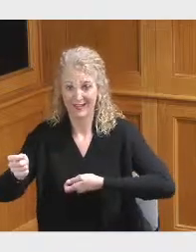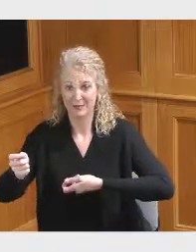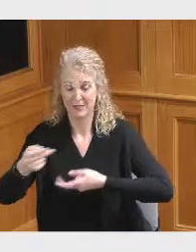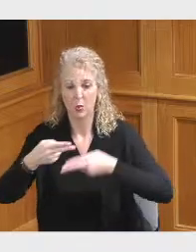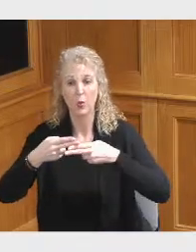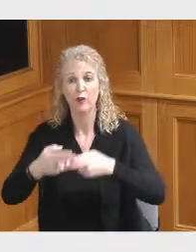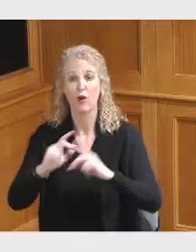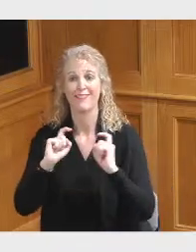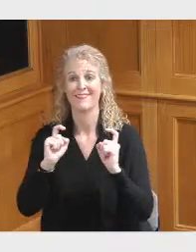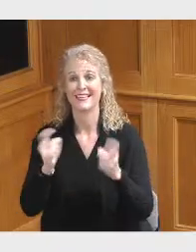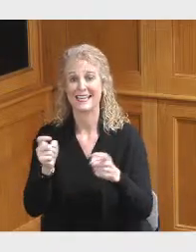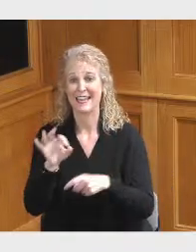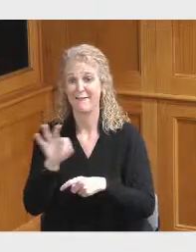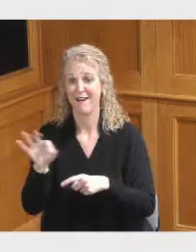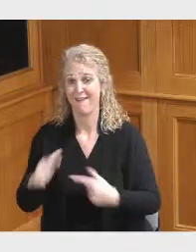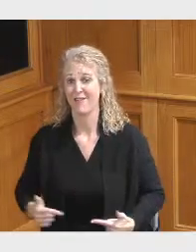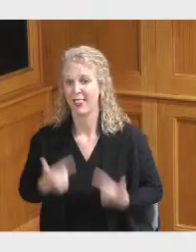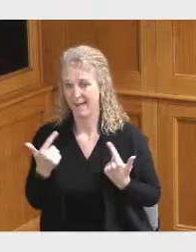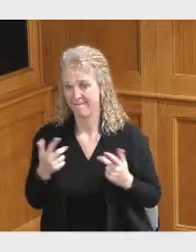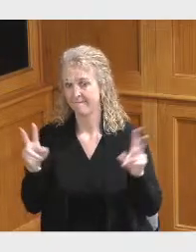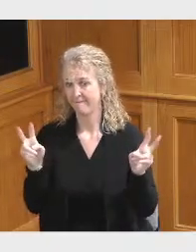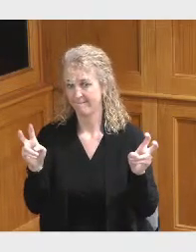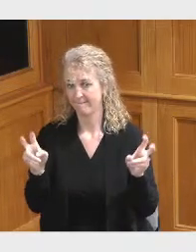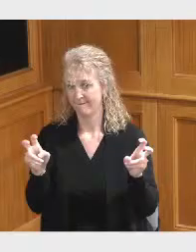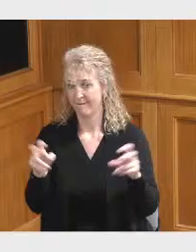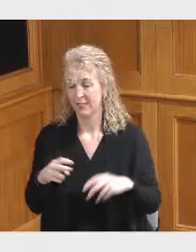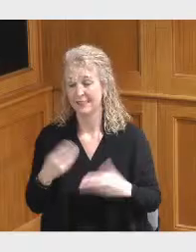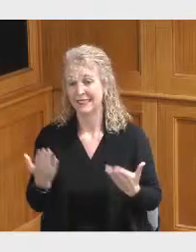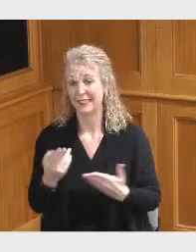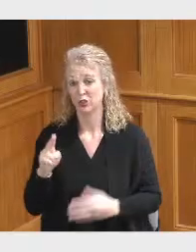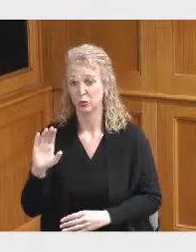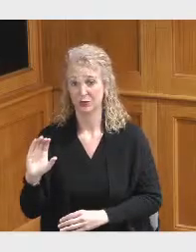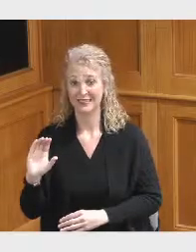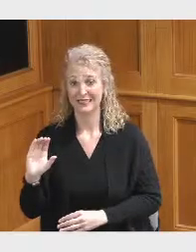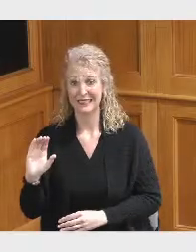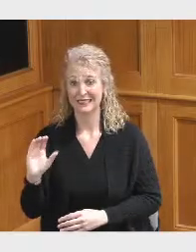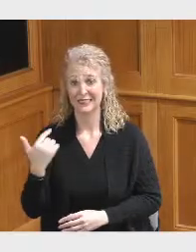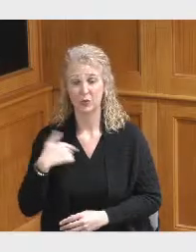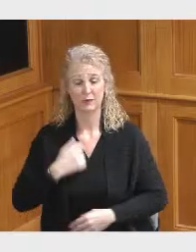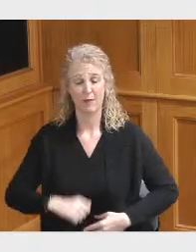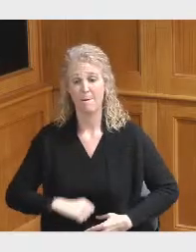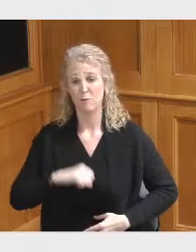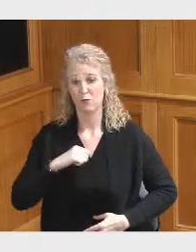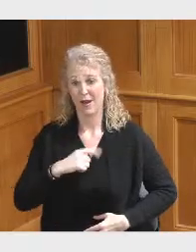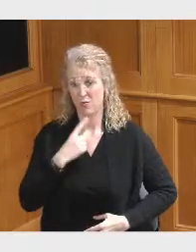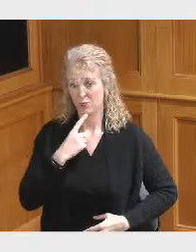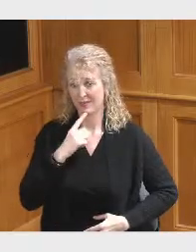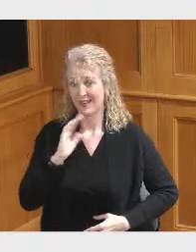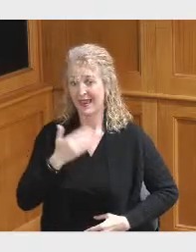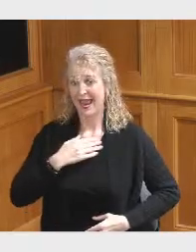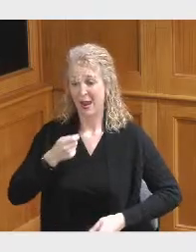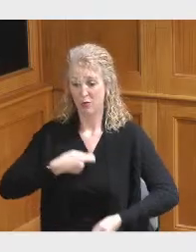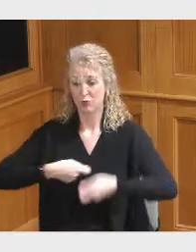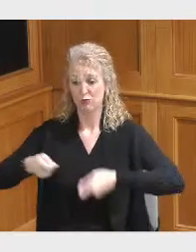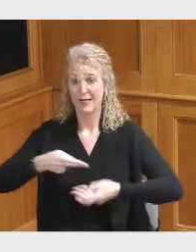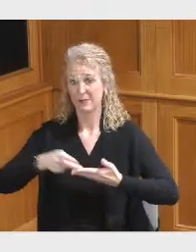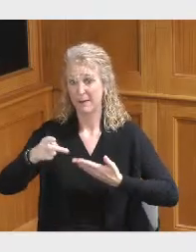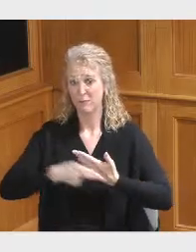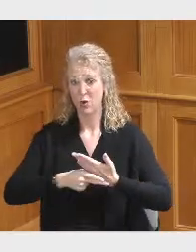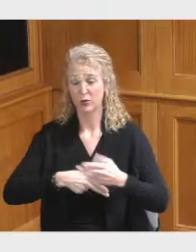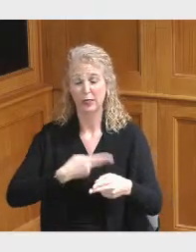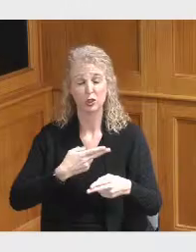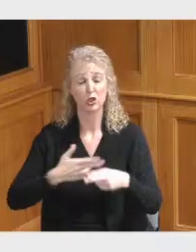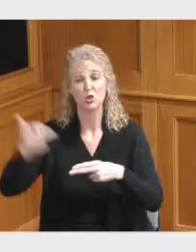life that they can get from an organ donor. UC Health is proud to say that our transplant program offers the shortest